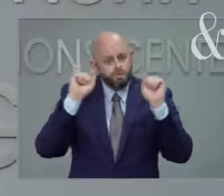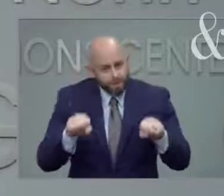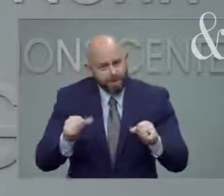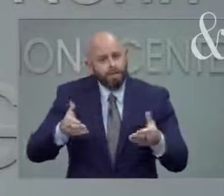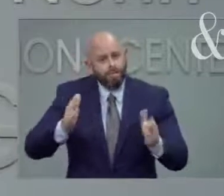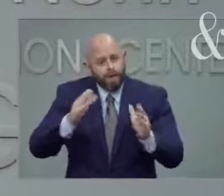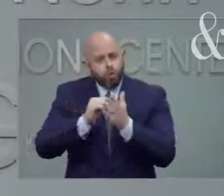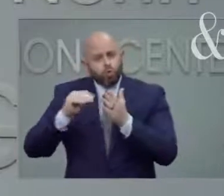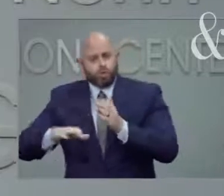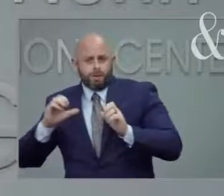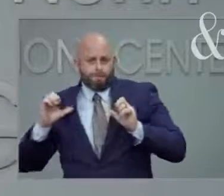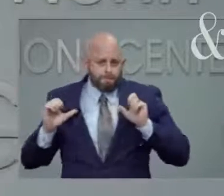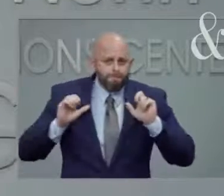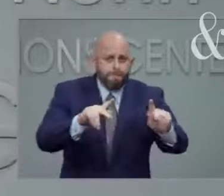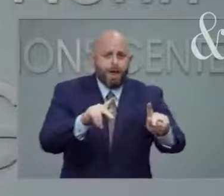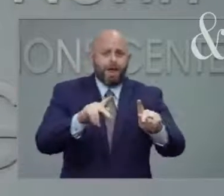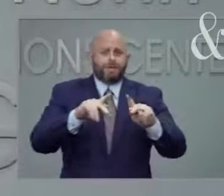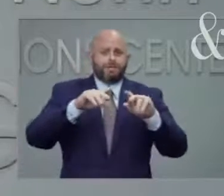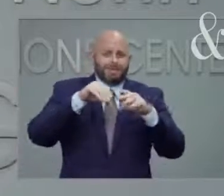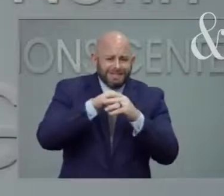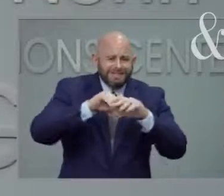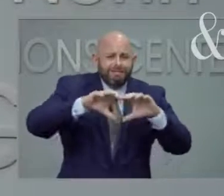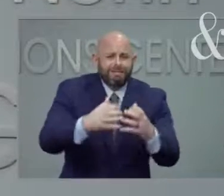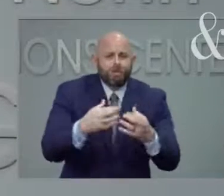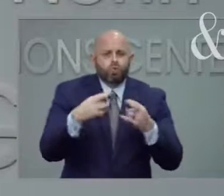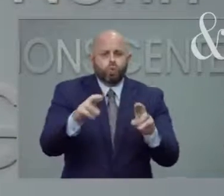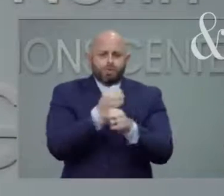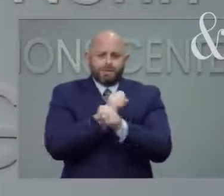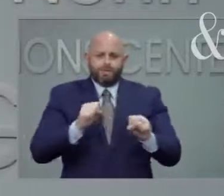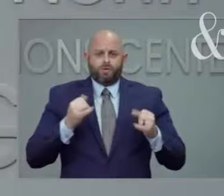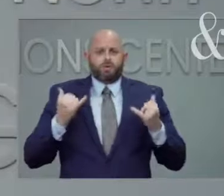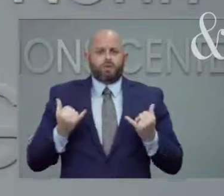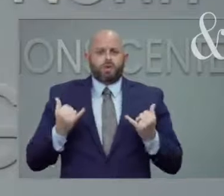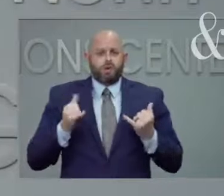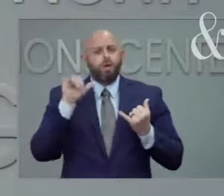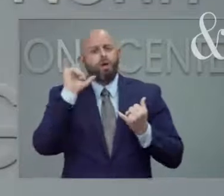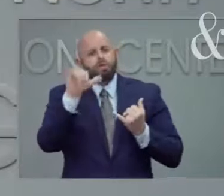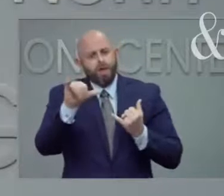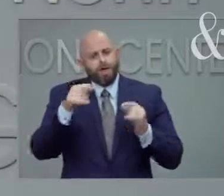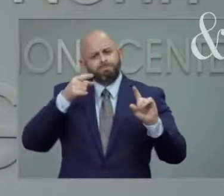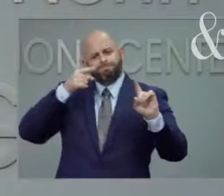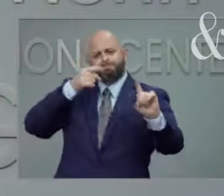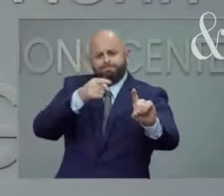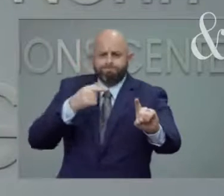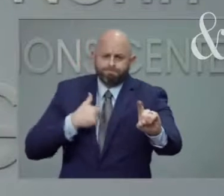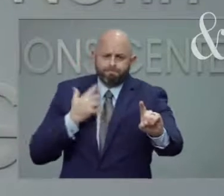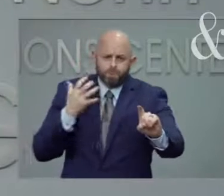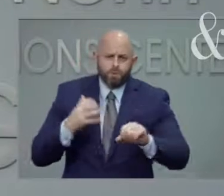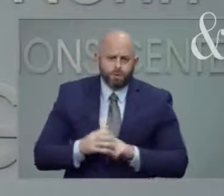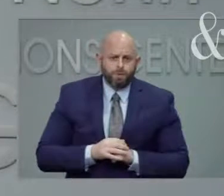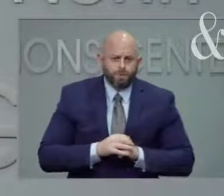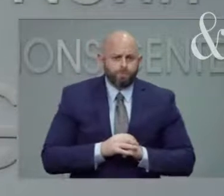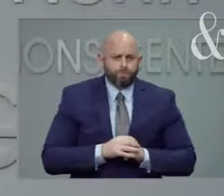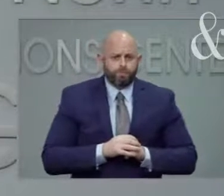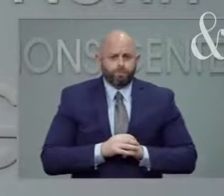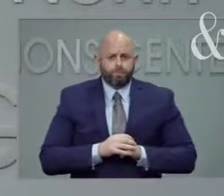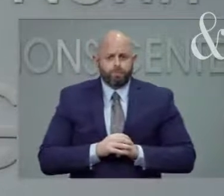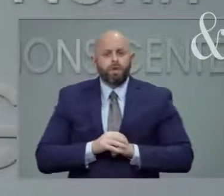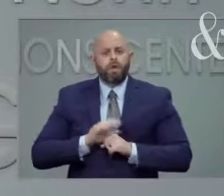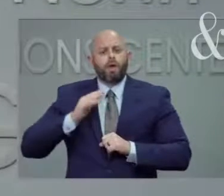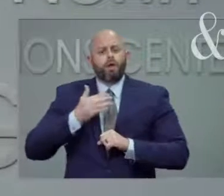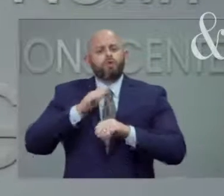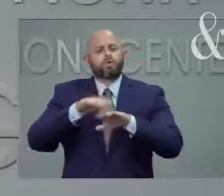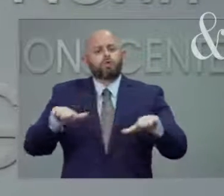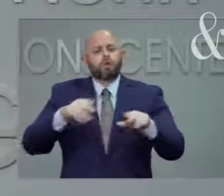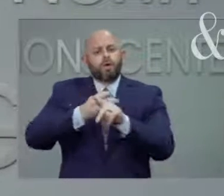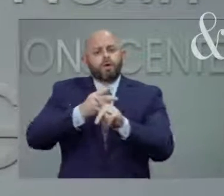in the classroom safely right now, and that's what I want them to do. And our child care providers